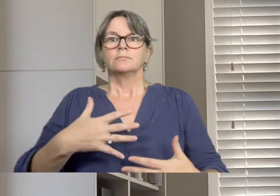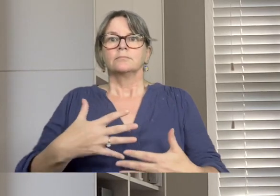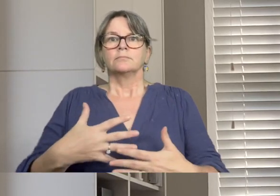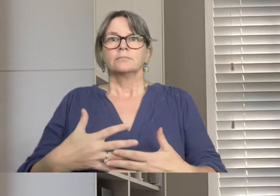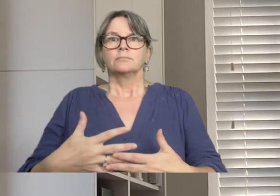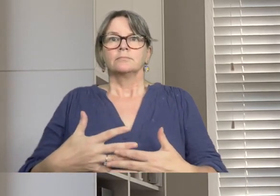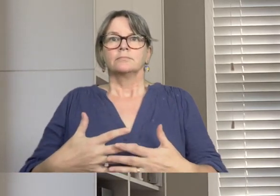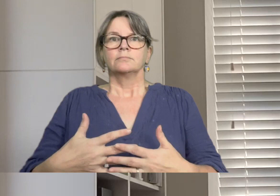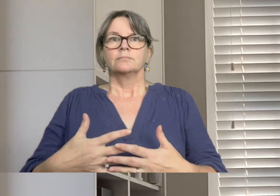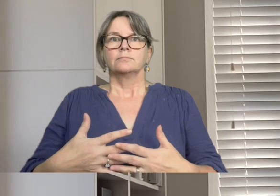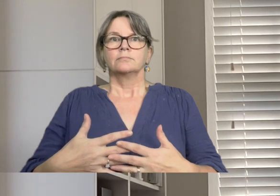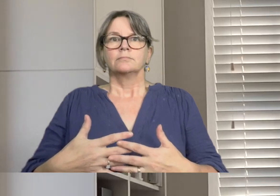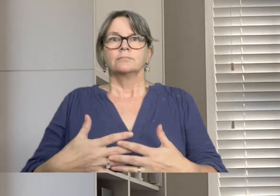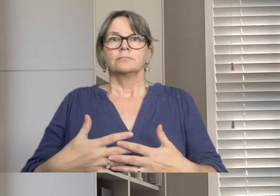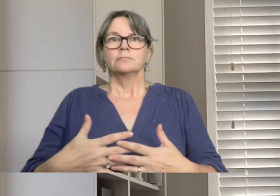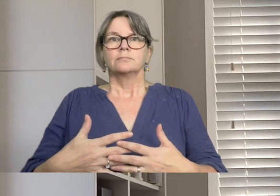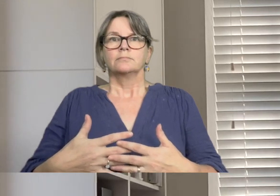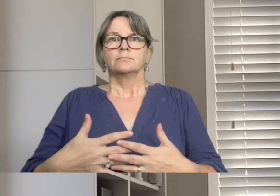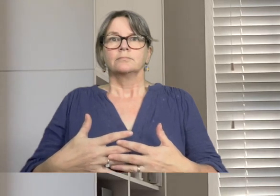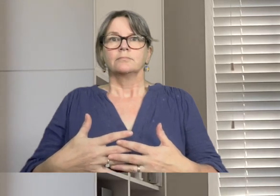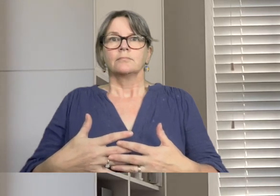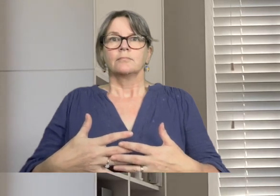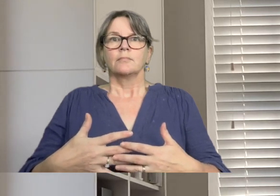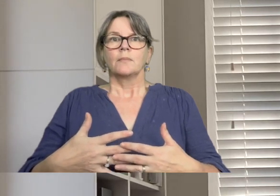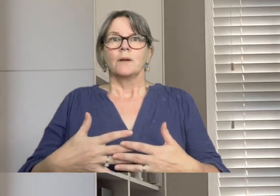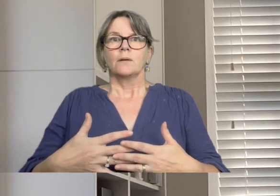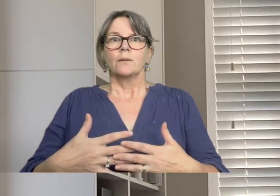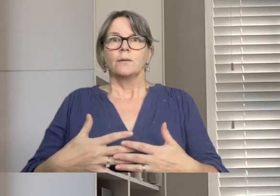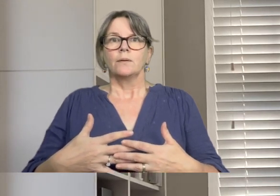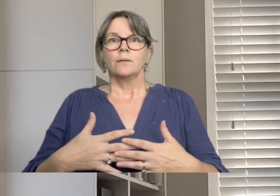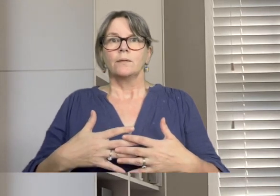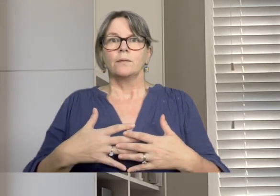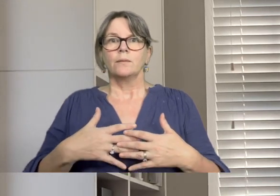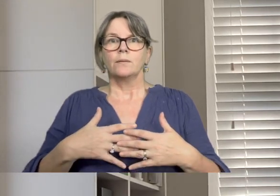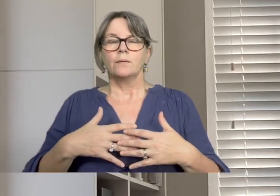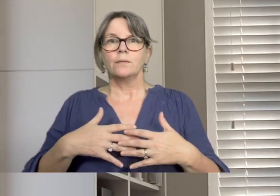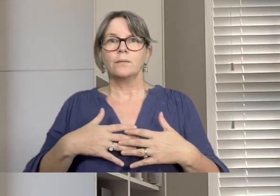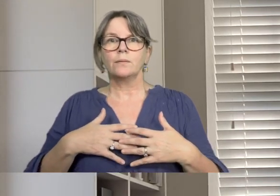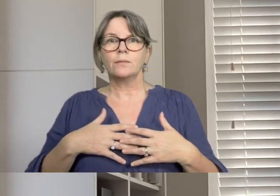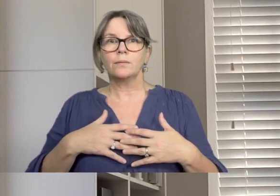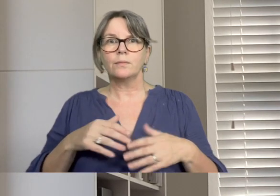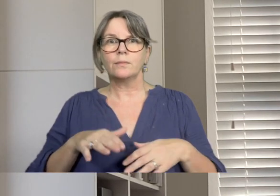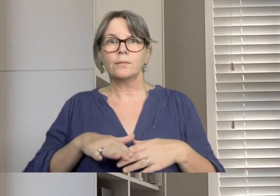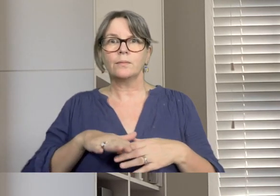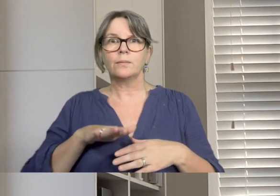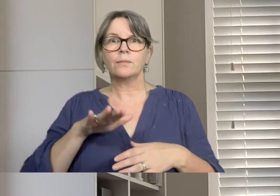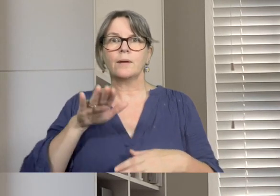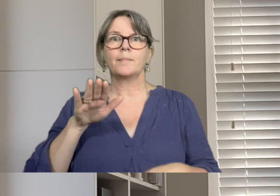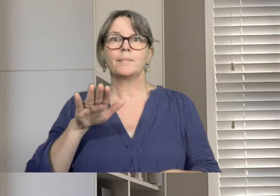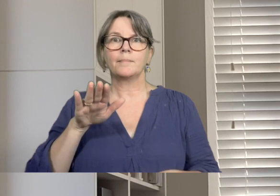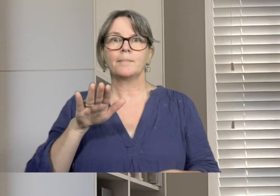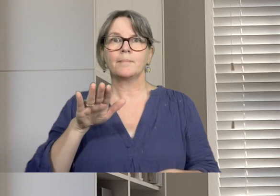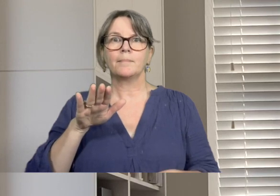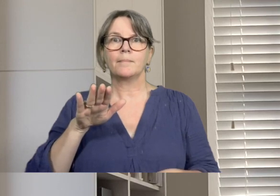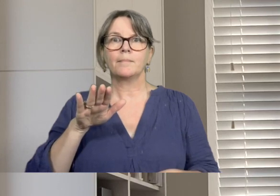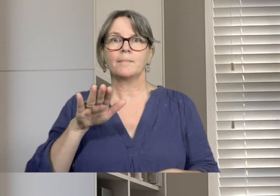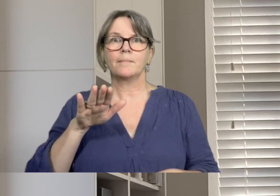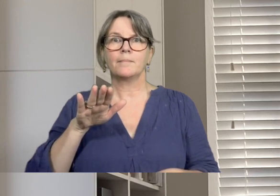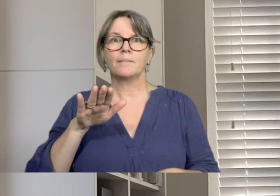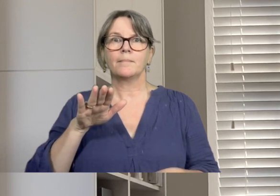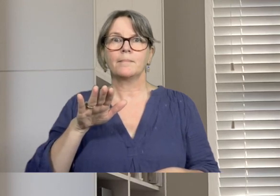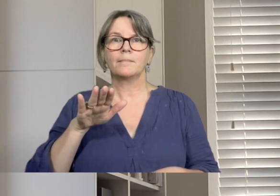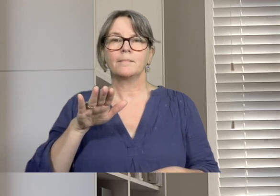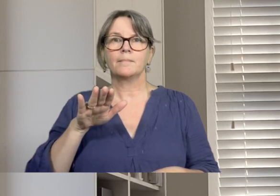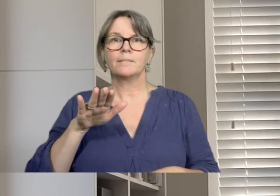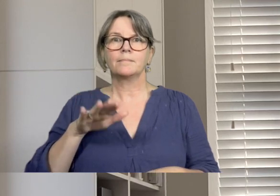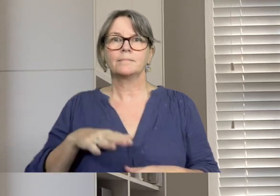roll into our neutral. We take our breath in, we do nothing. As we breathe out, we've got that same press and roll. This time as we